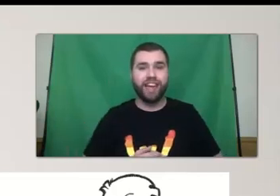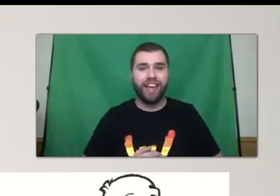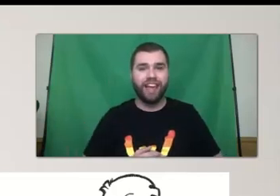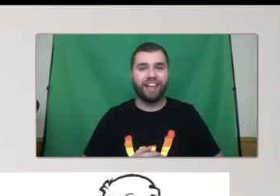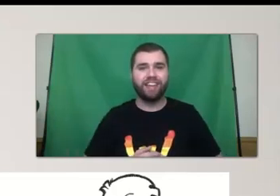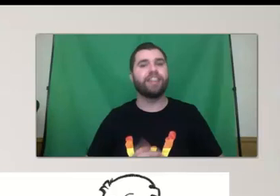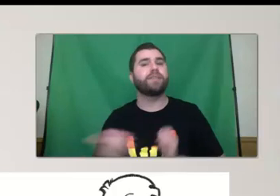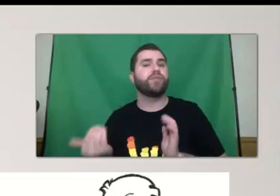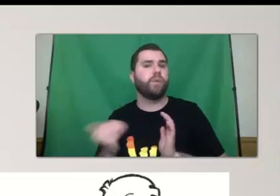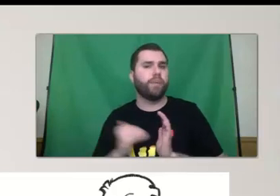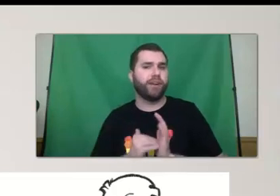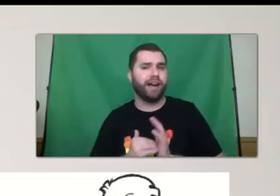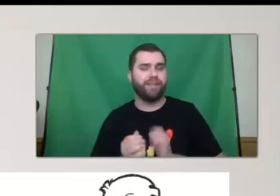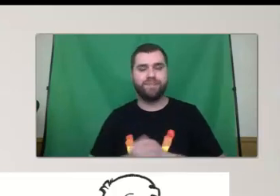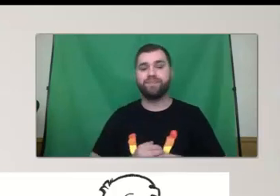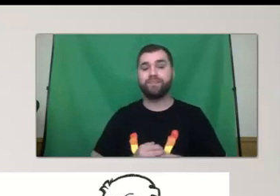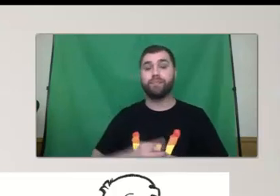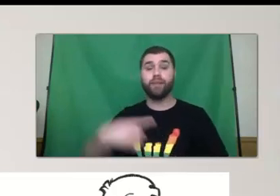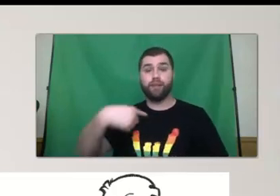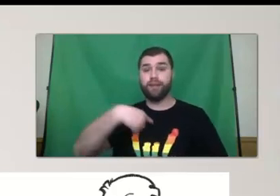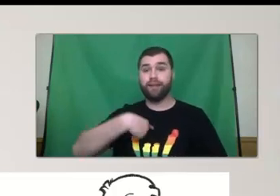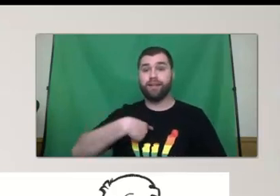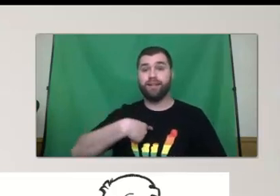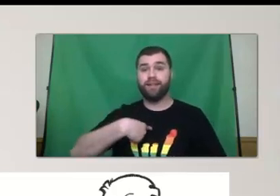did you get it? Let me do it one more time.